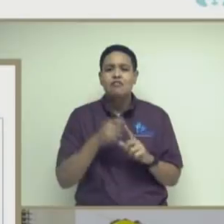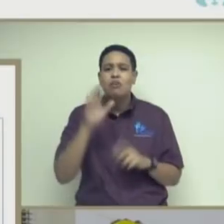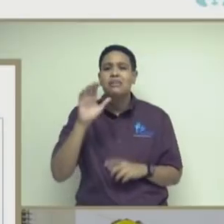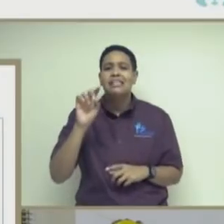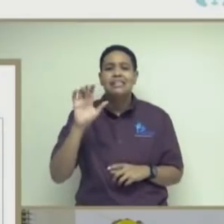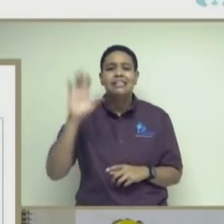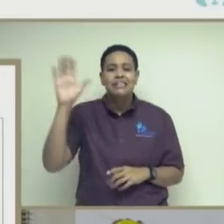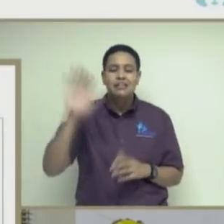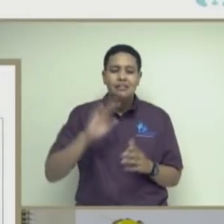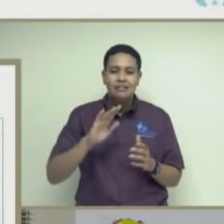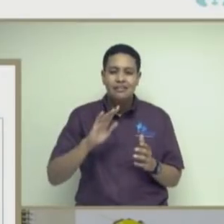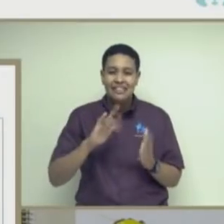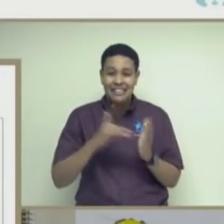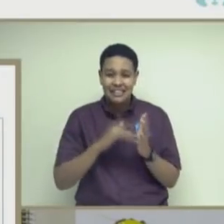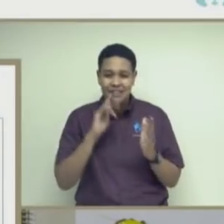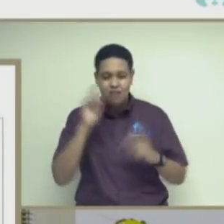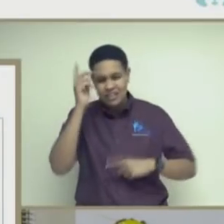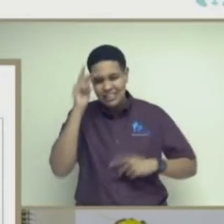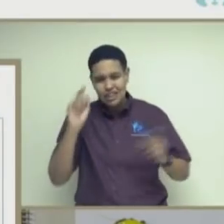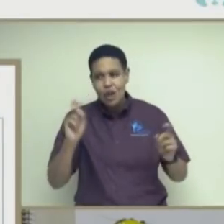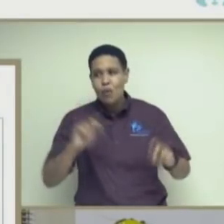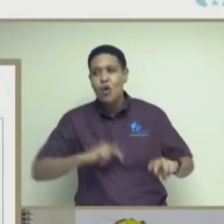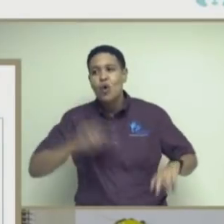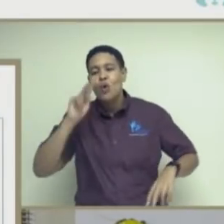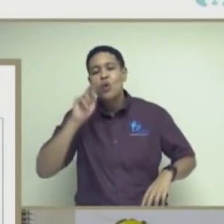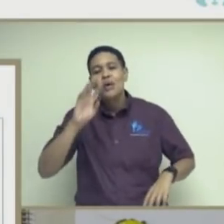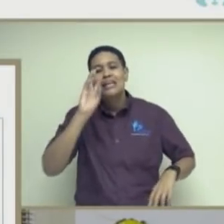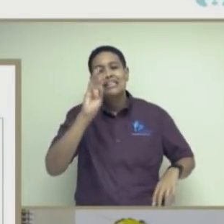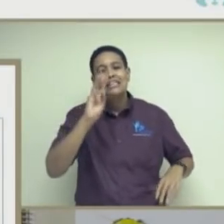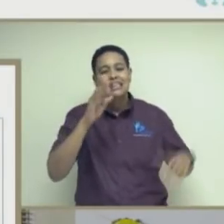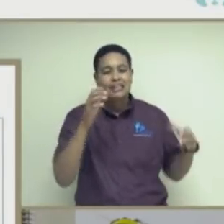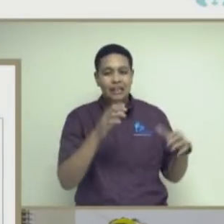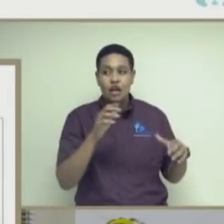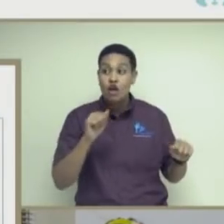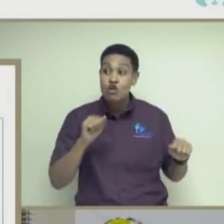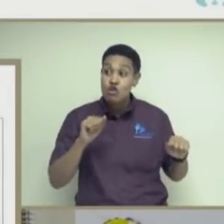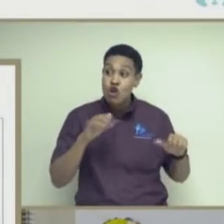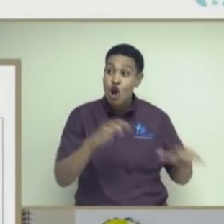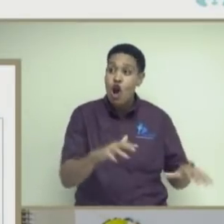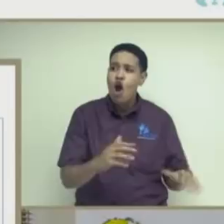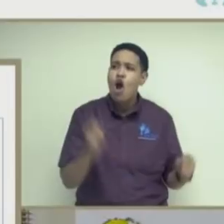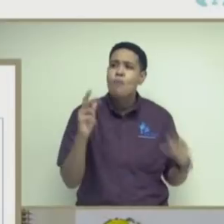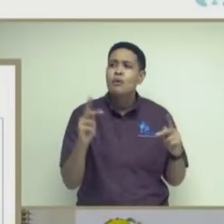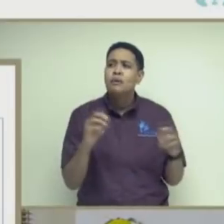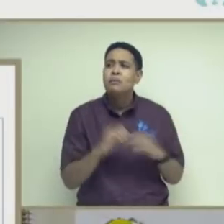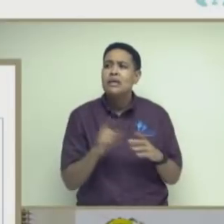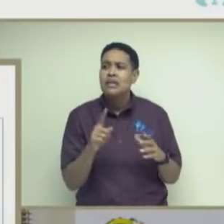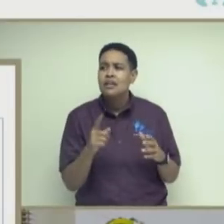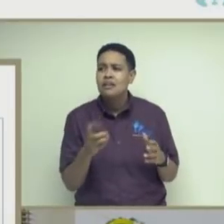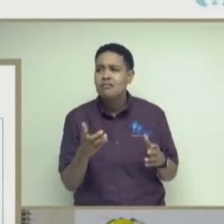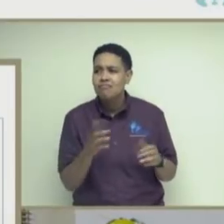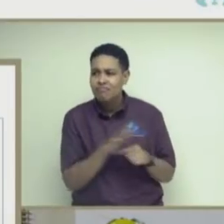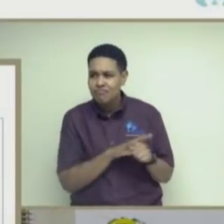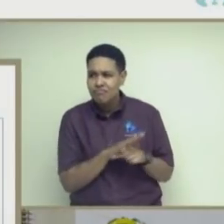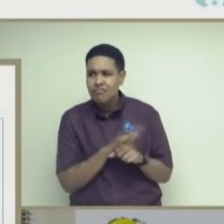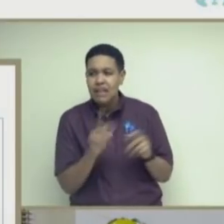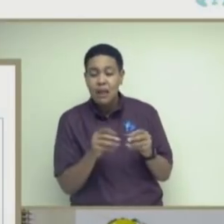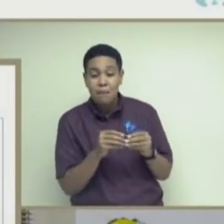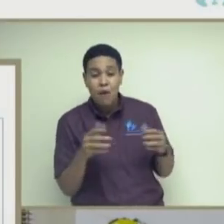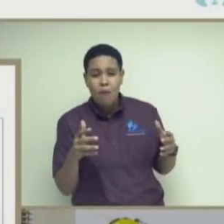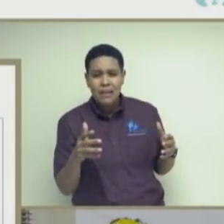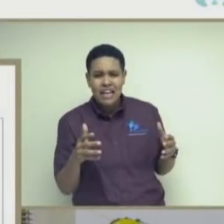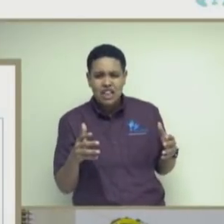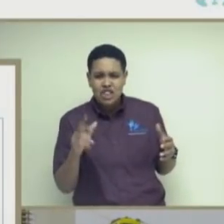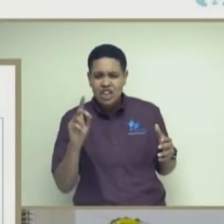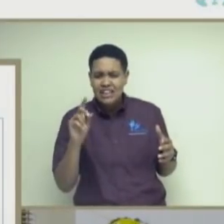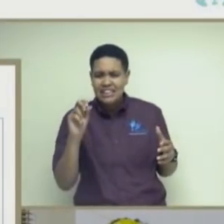CDC, and we looked at 6 indicators. Crowding, that's the number of persons per room, the population